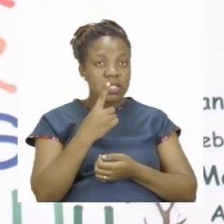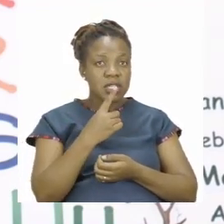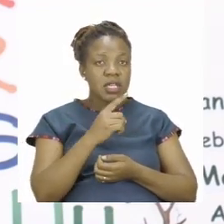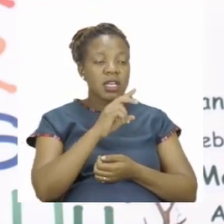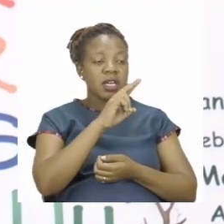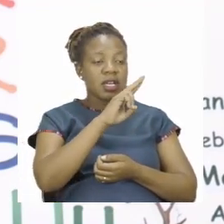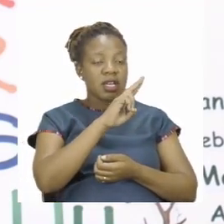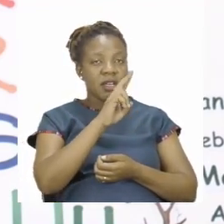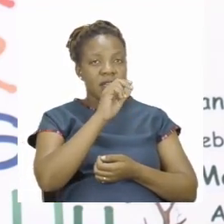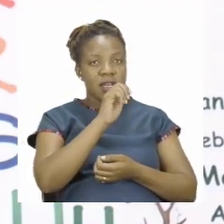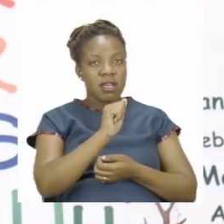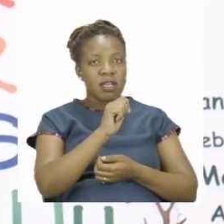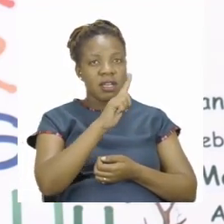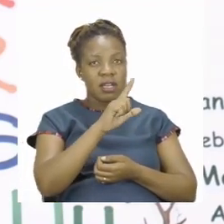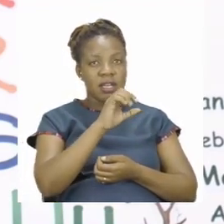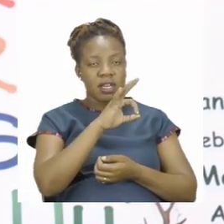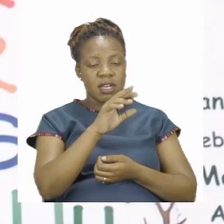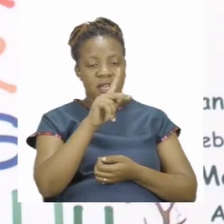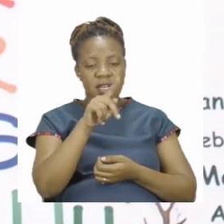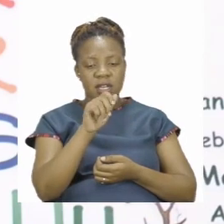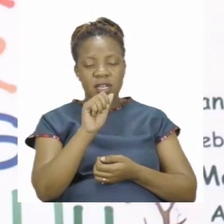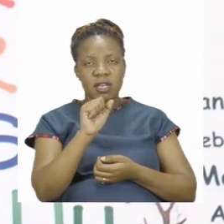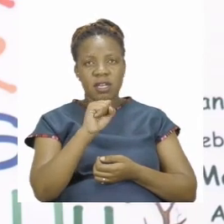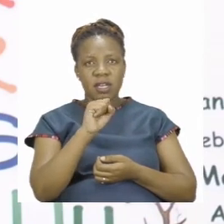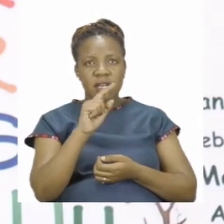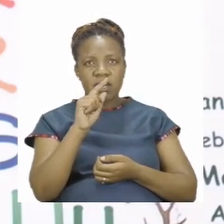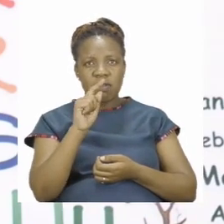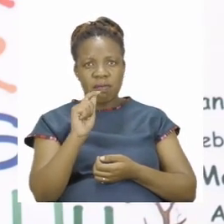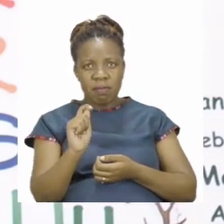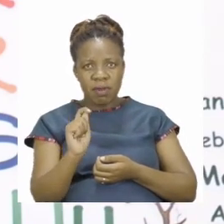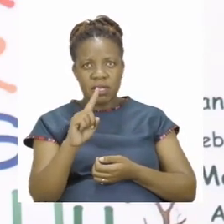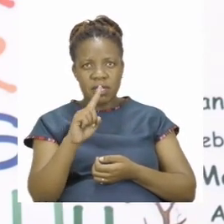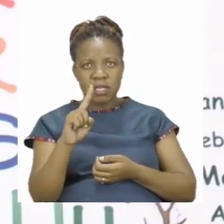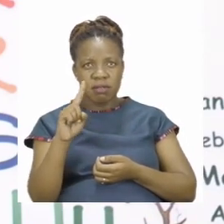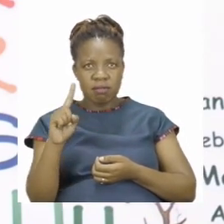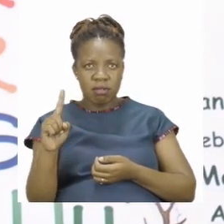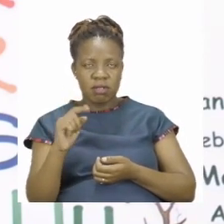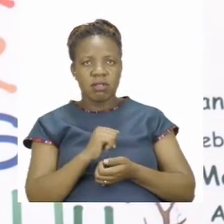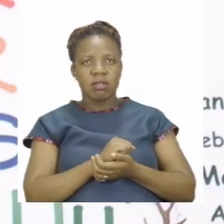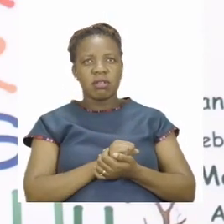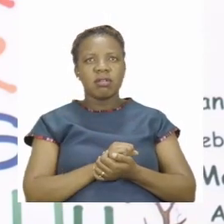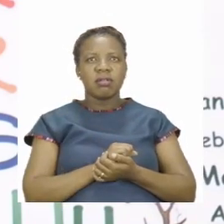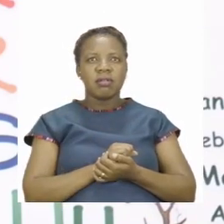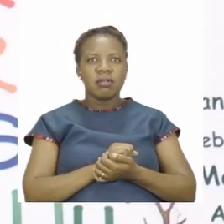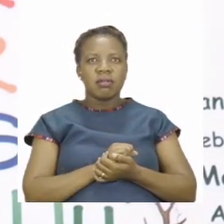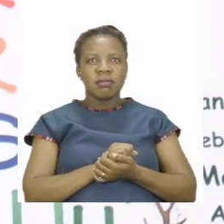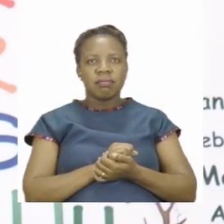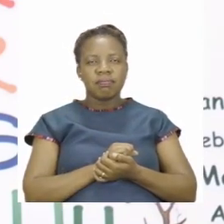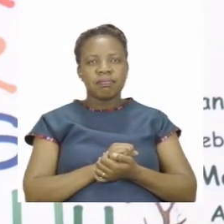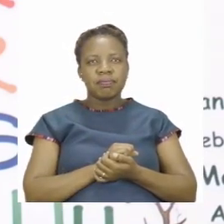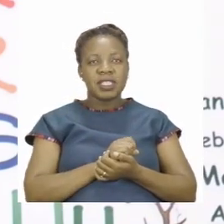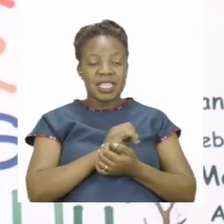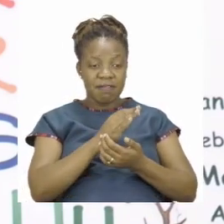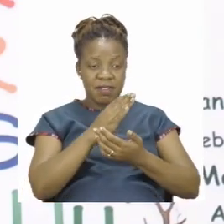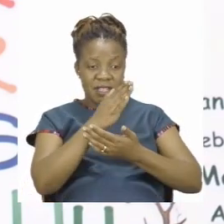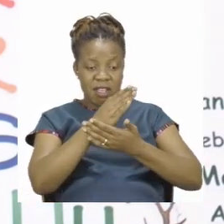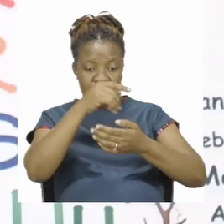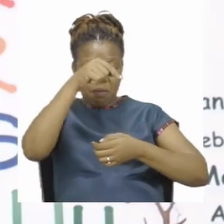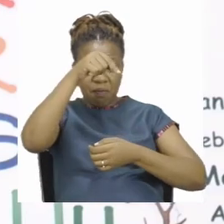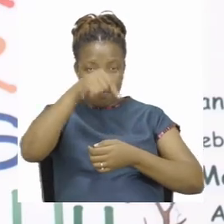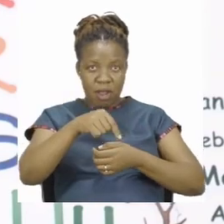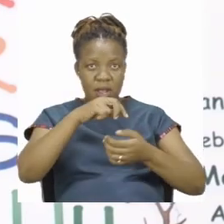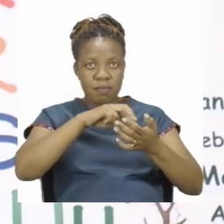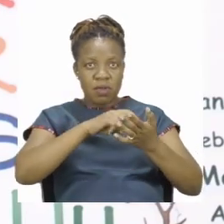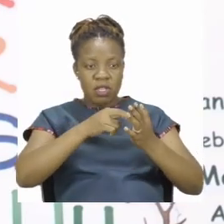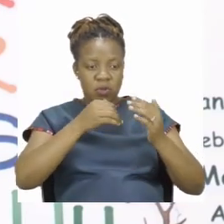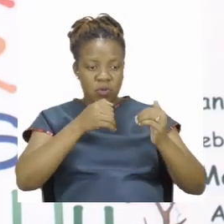then the hour. And then every time we have o'clock, it is the hour first, then the statement. Now let's move on to the last part of this